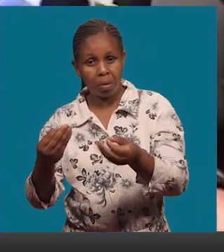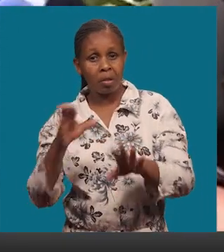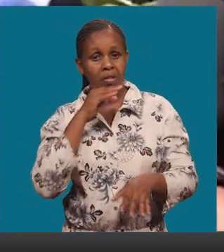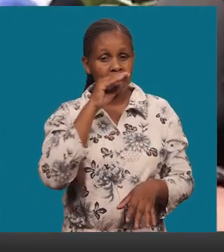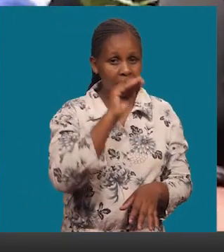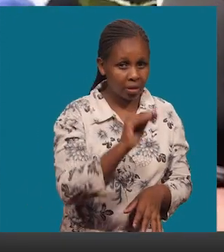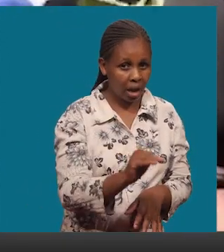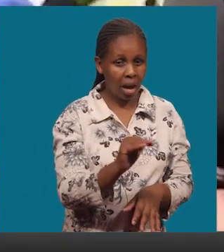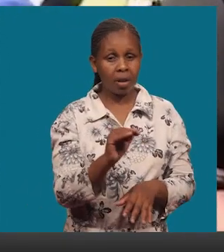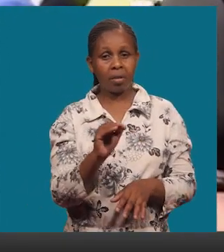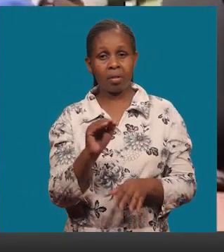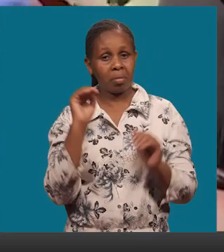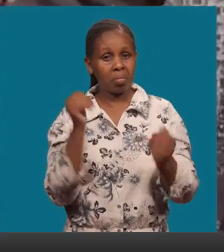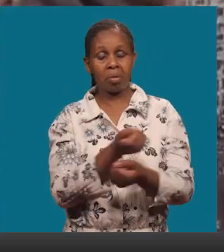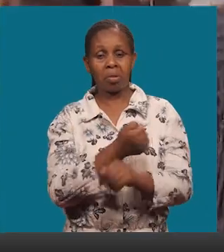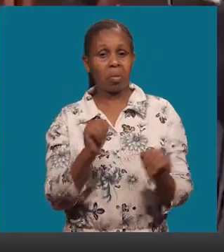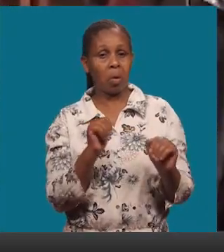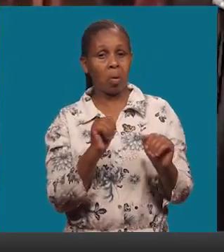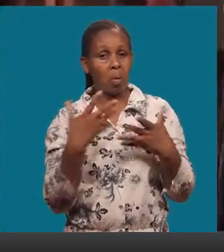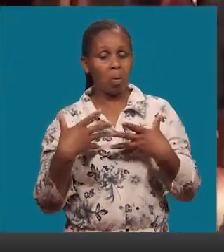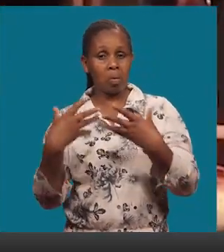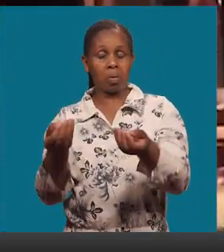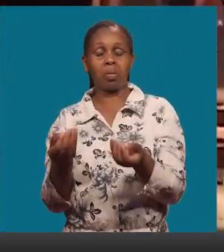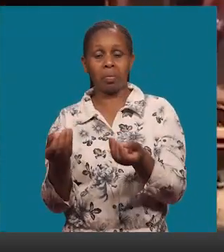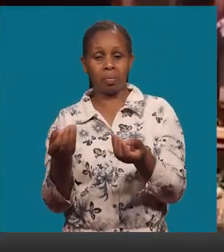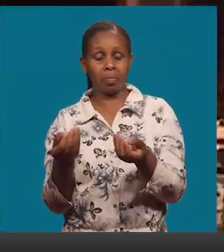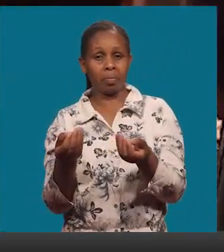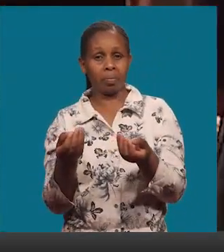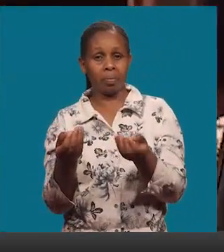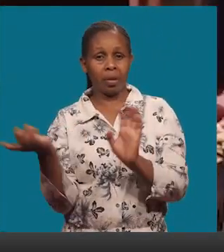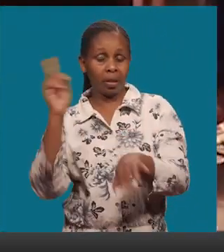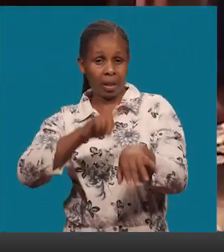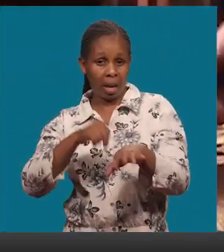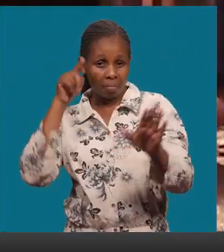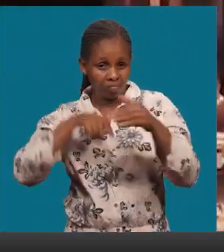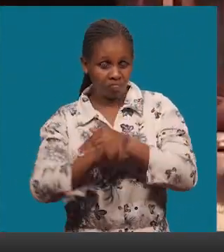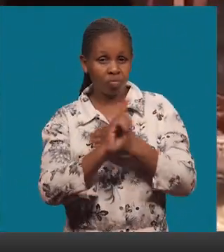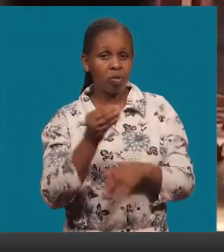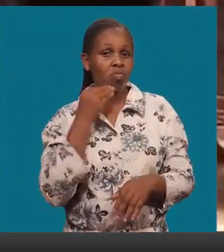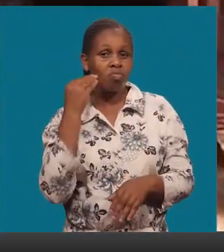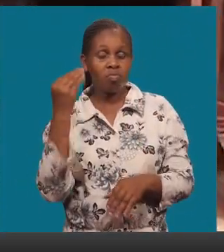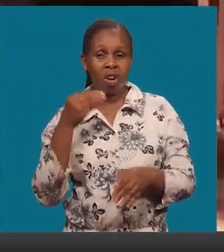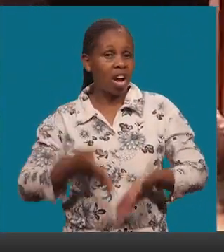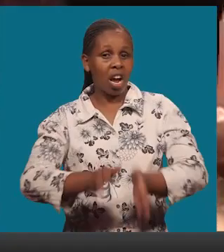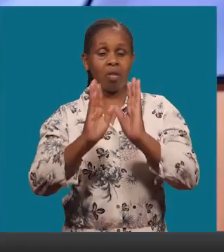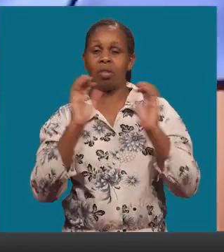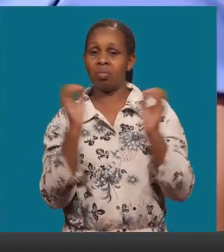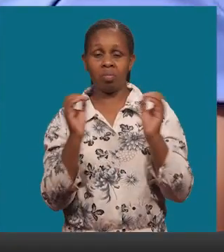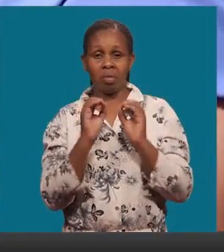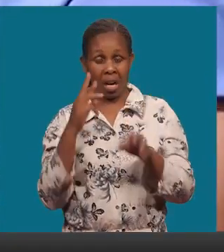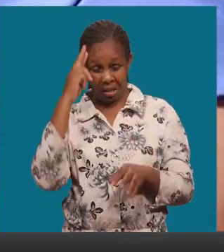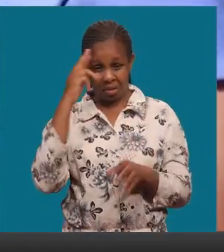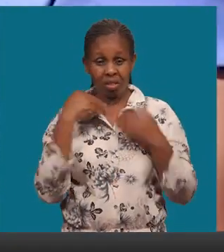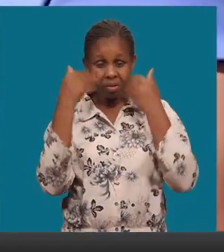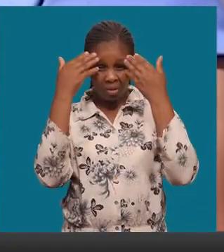me and him, we've been locked out. When we came home, we came and we were told we were not allowed to come in.